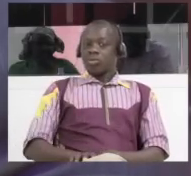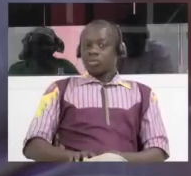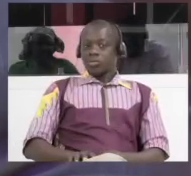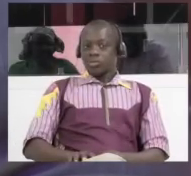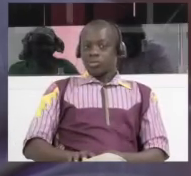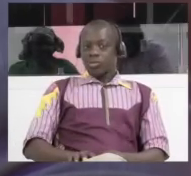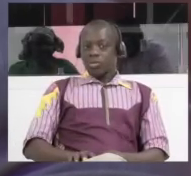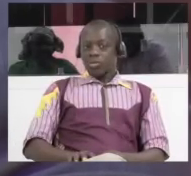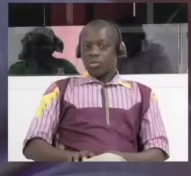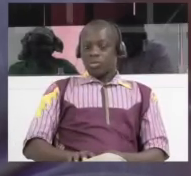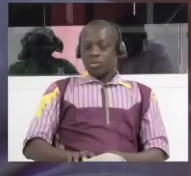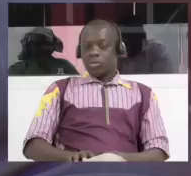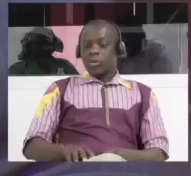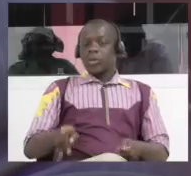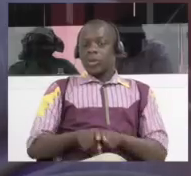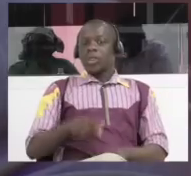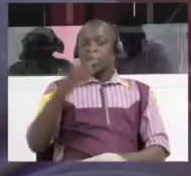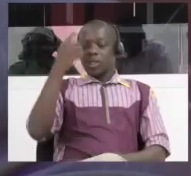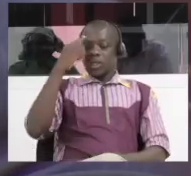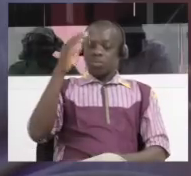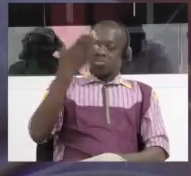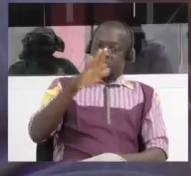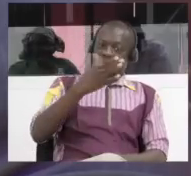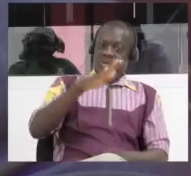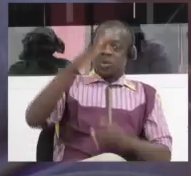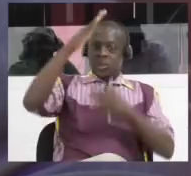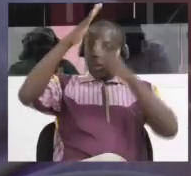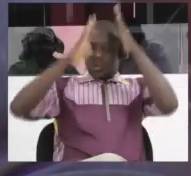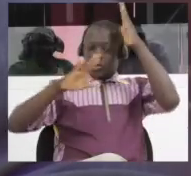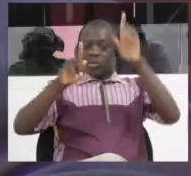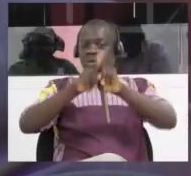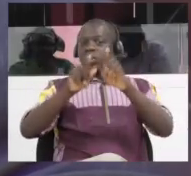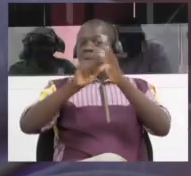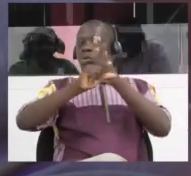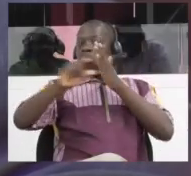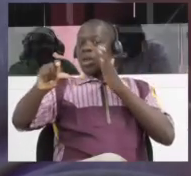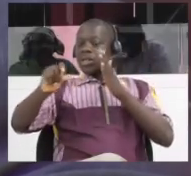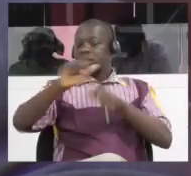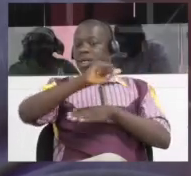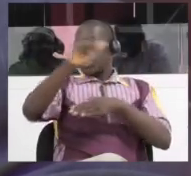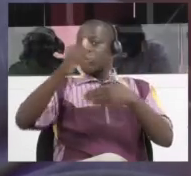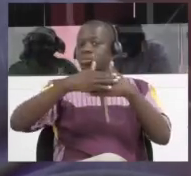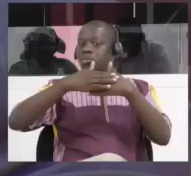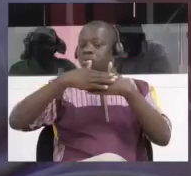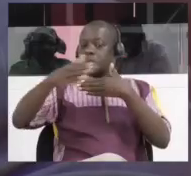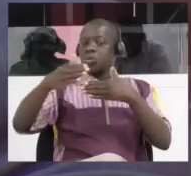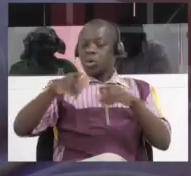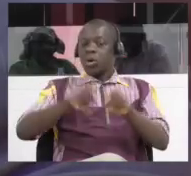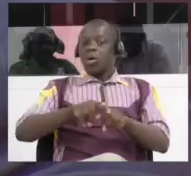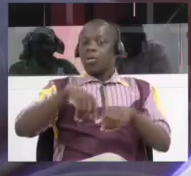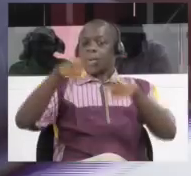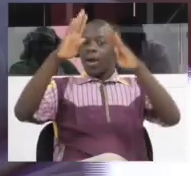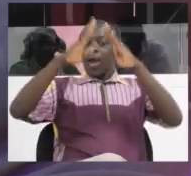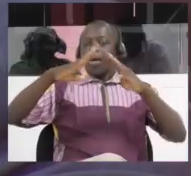were the soldiers satisfied with the quality and quantity of accommodation that